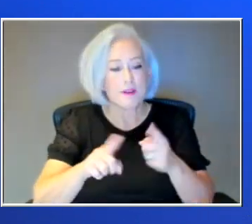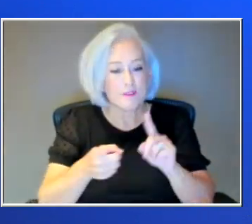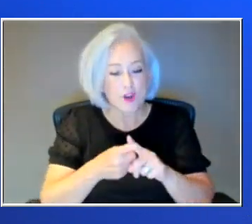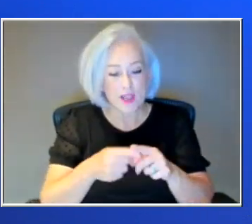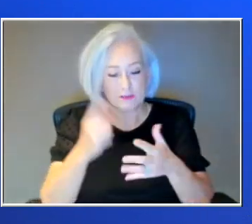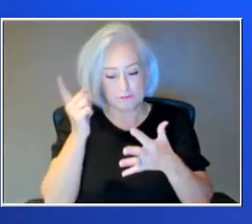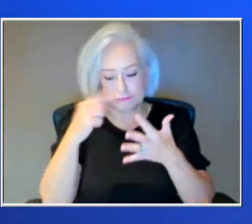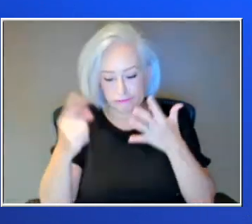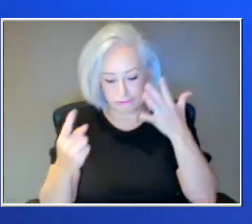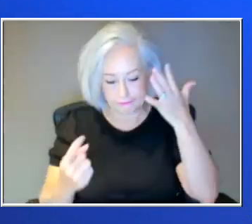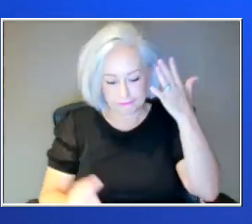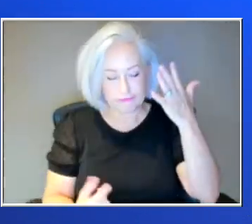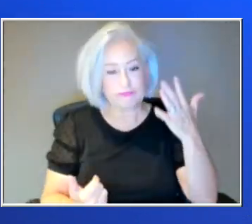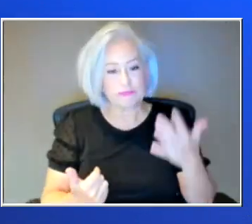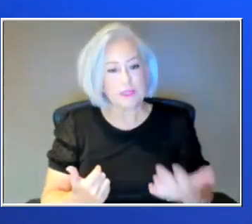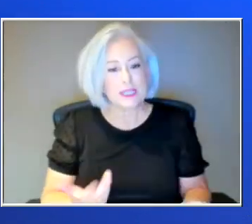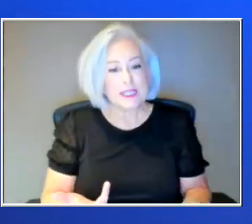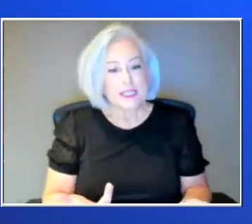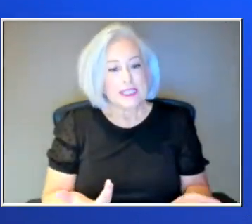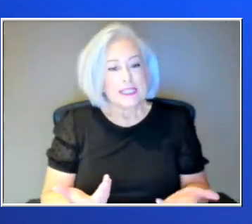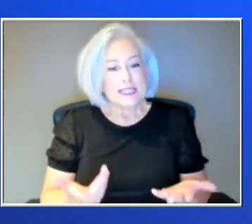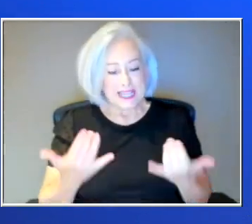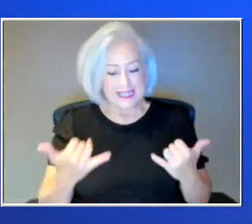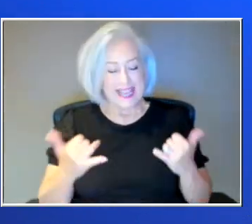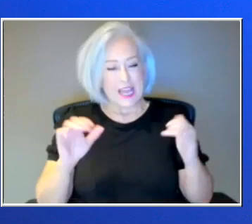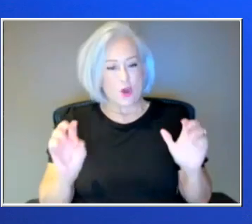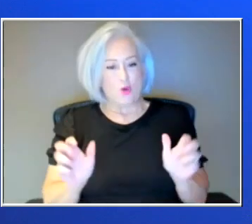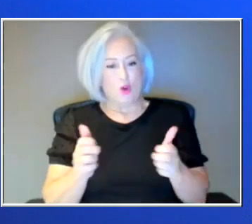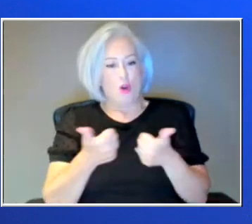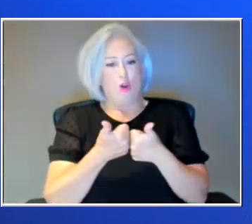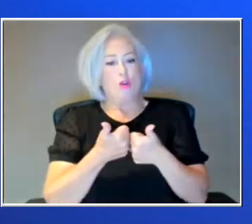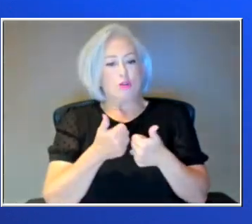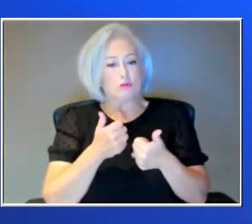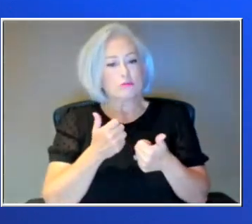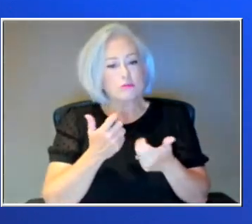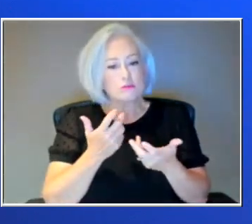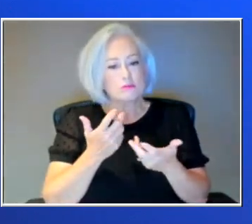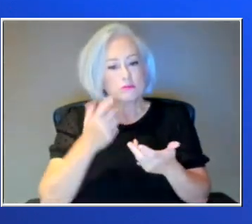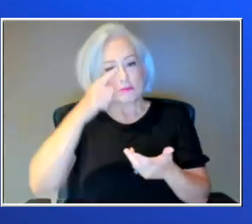And it's just been very hard because now I just feel like, oh,